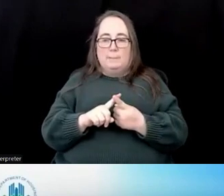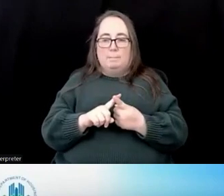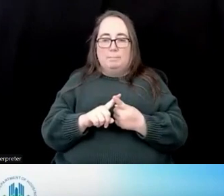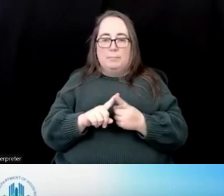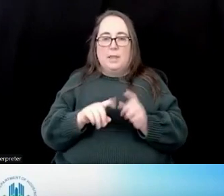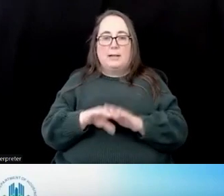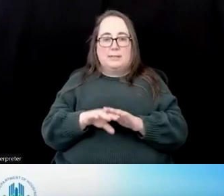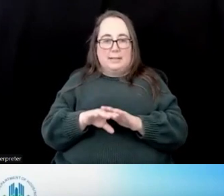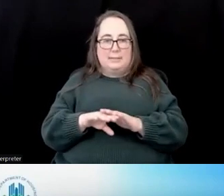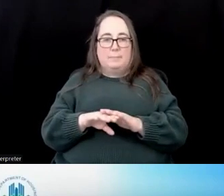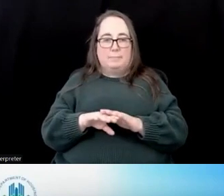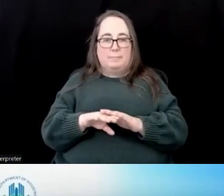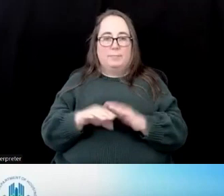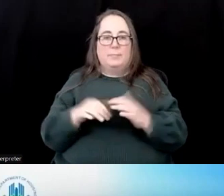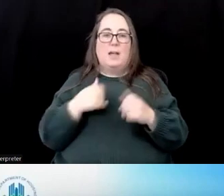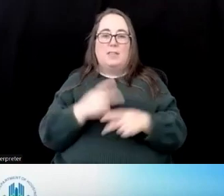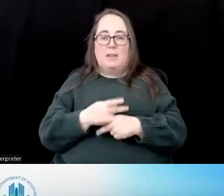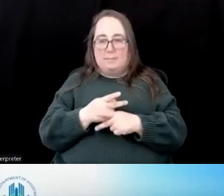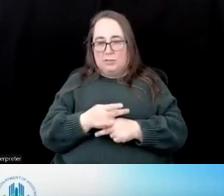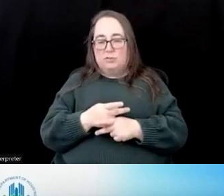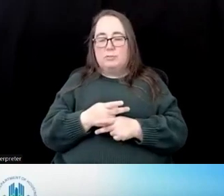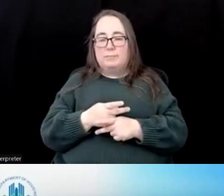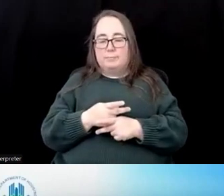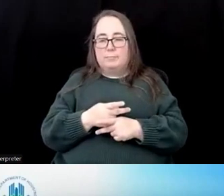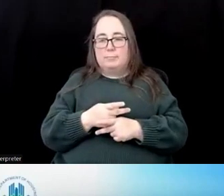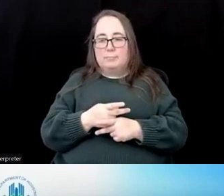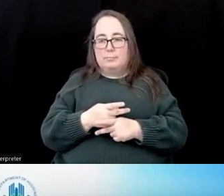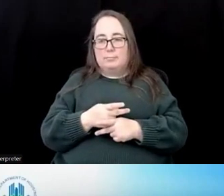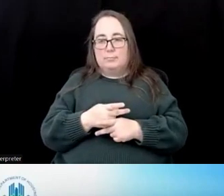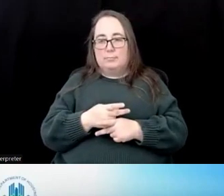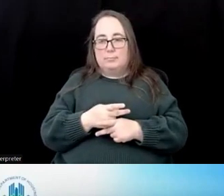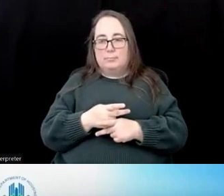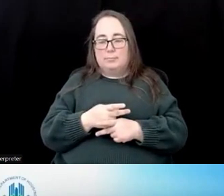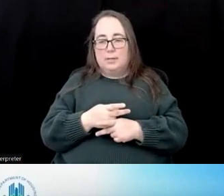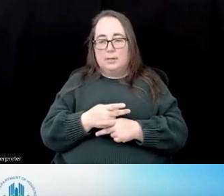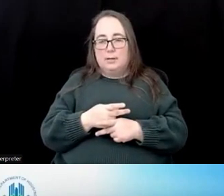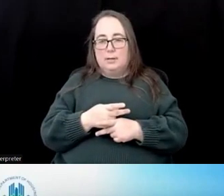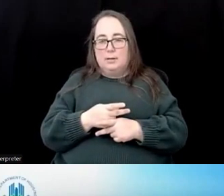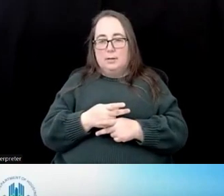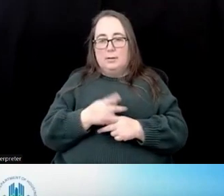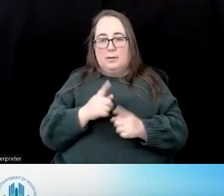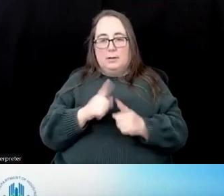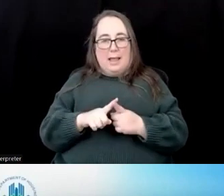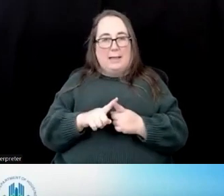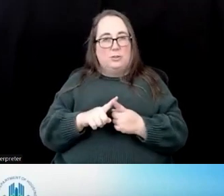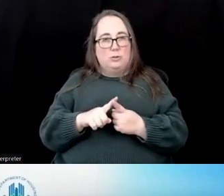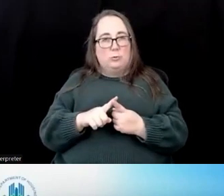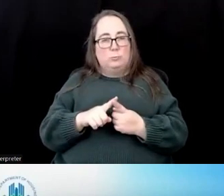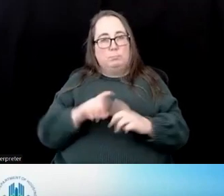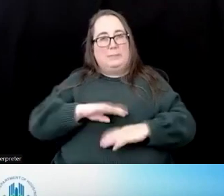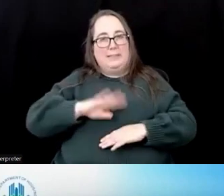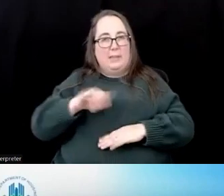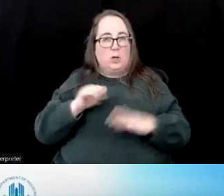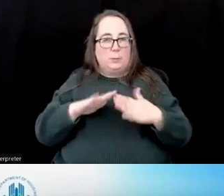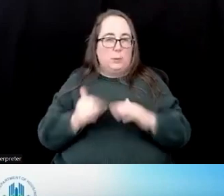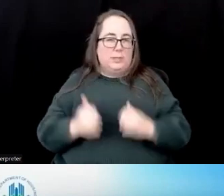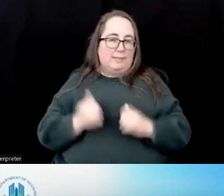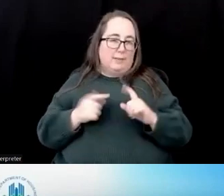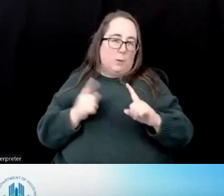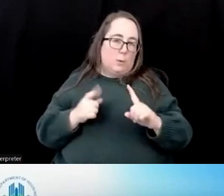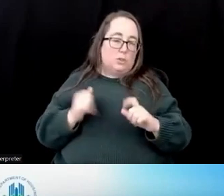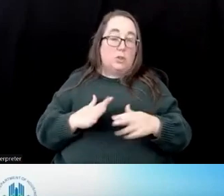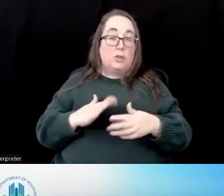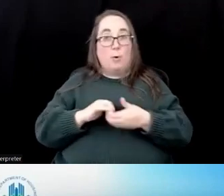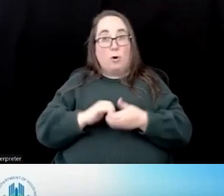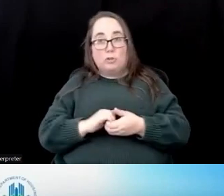access health coverage and to achieve their community living goals. So the partnership